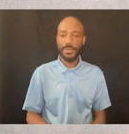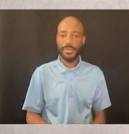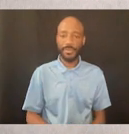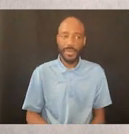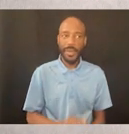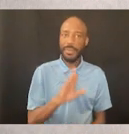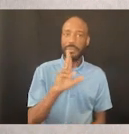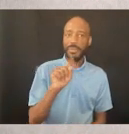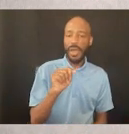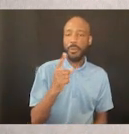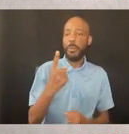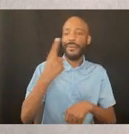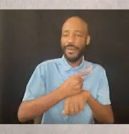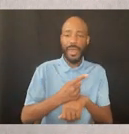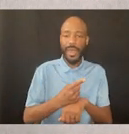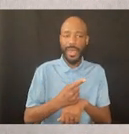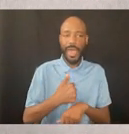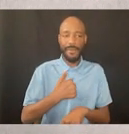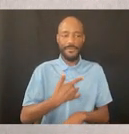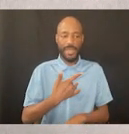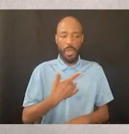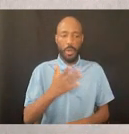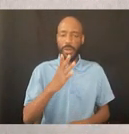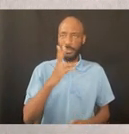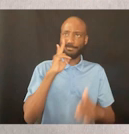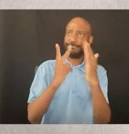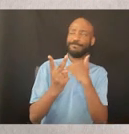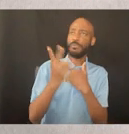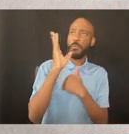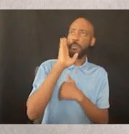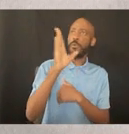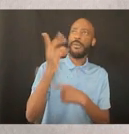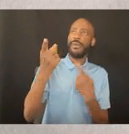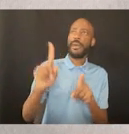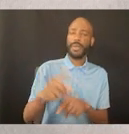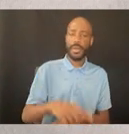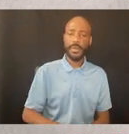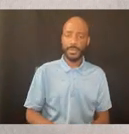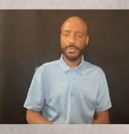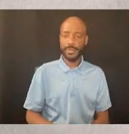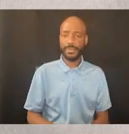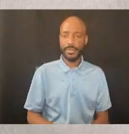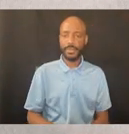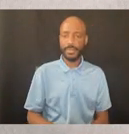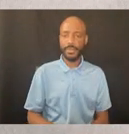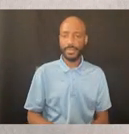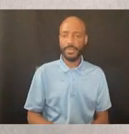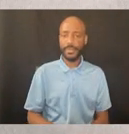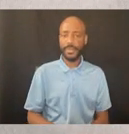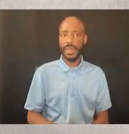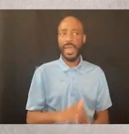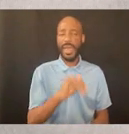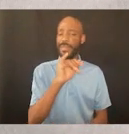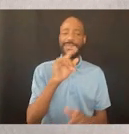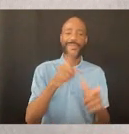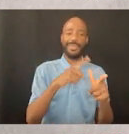going to happen. Someday it was going to happen. And you know, this the idea of the suit came to me.